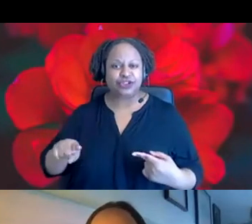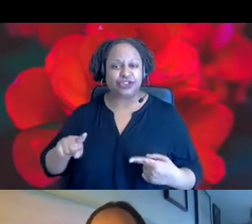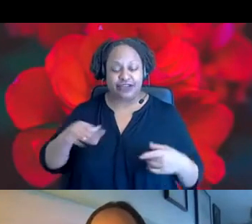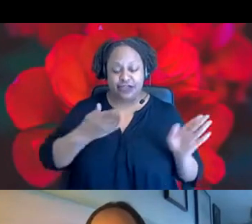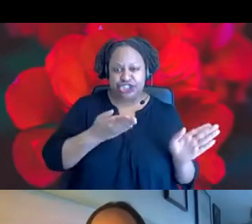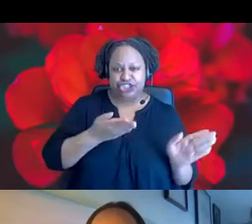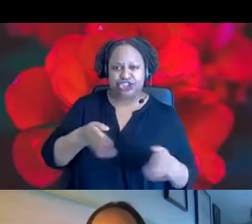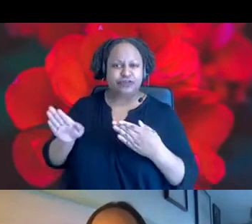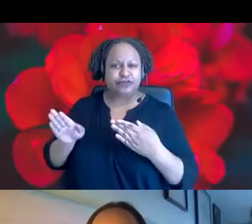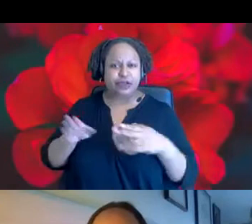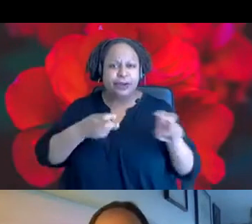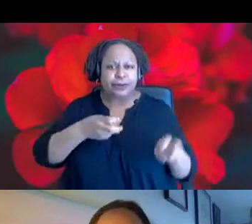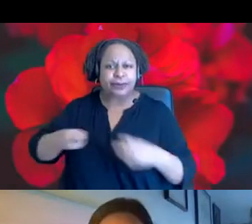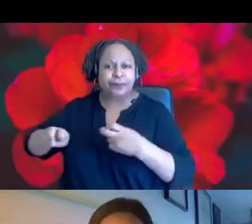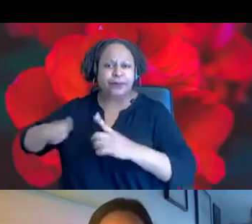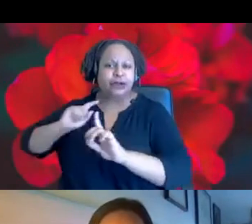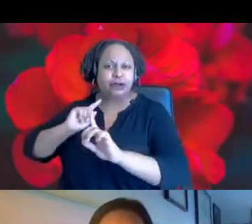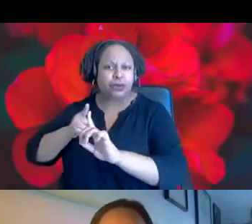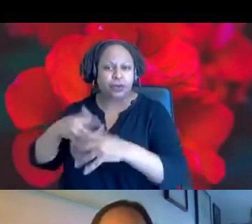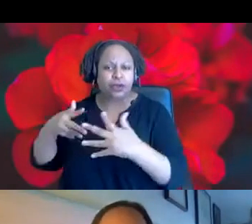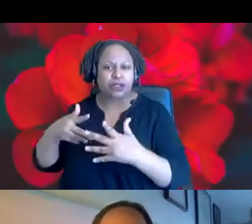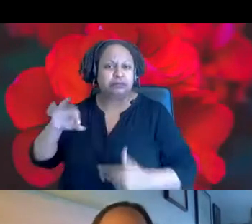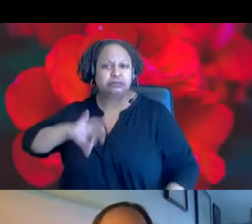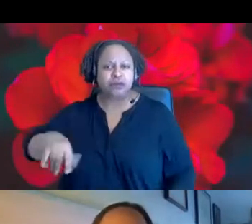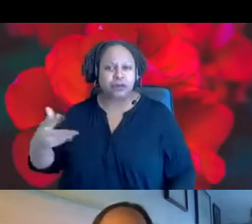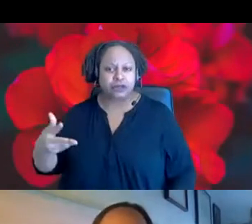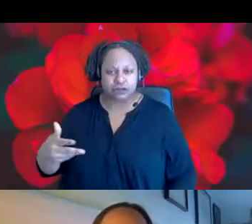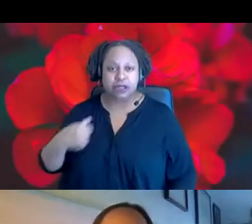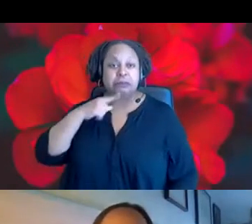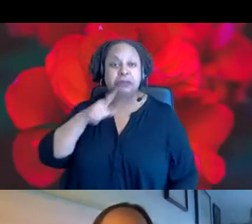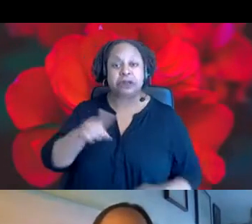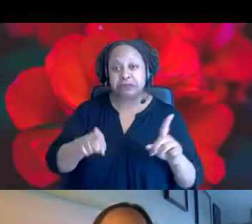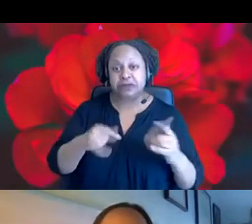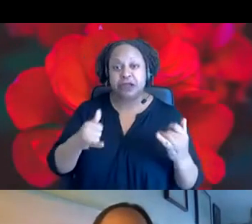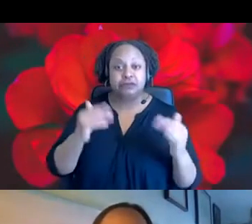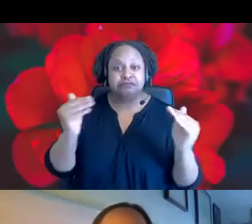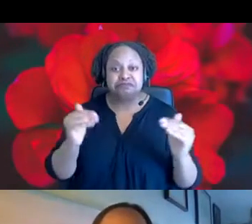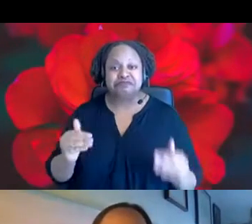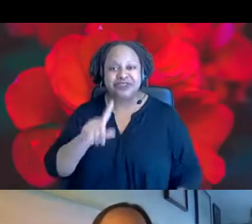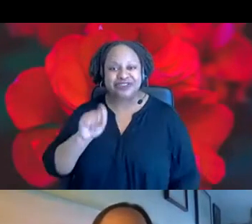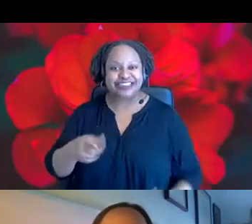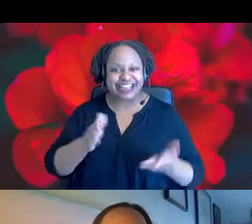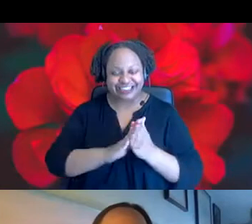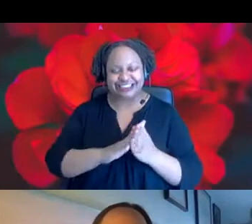think something building on that for me, I'm really curious about everybody's thoughts in terms of digital engagement. And